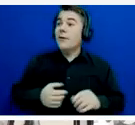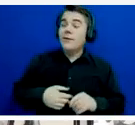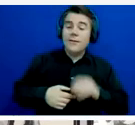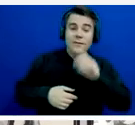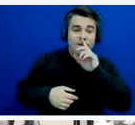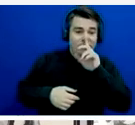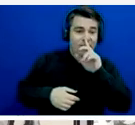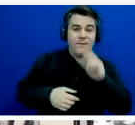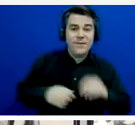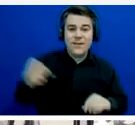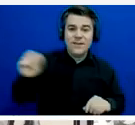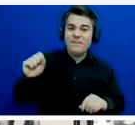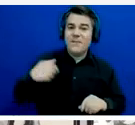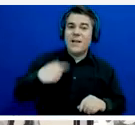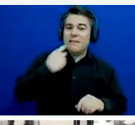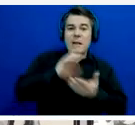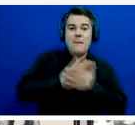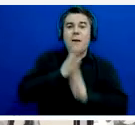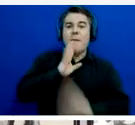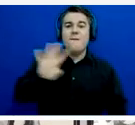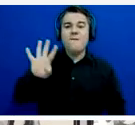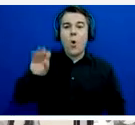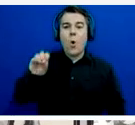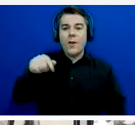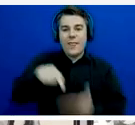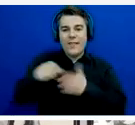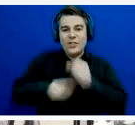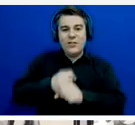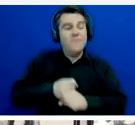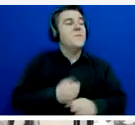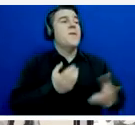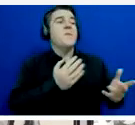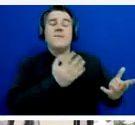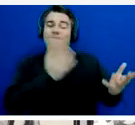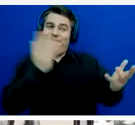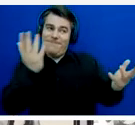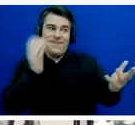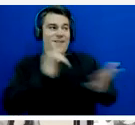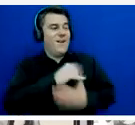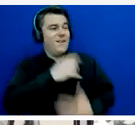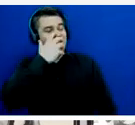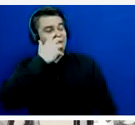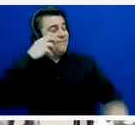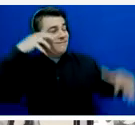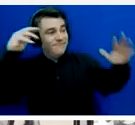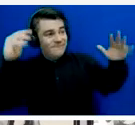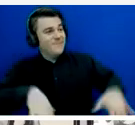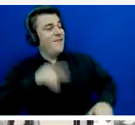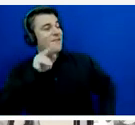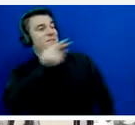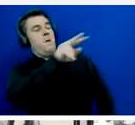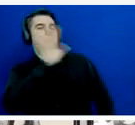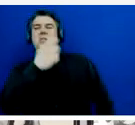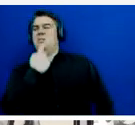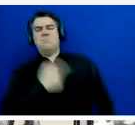Yeah, I just turned 40 this year. Okay, so that absolutely blows me away, because looking at you, I would say, oh,